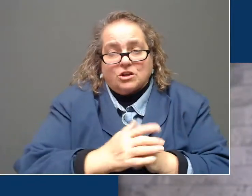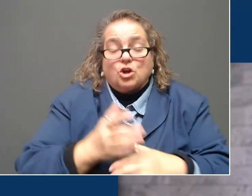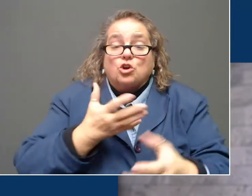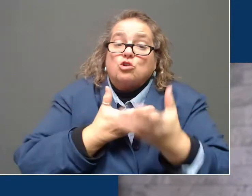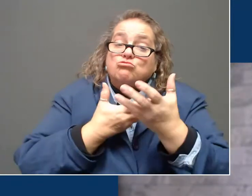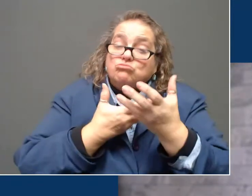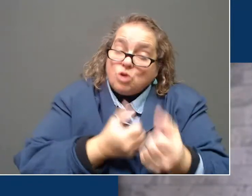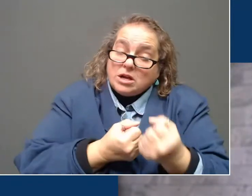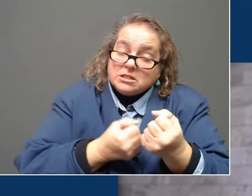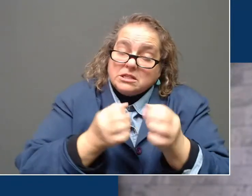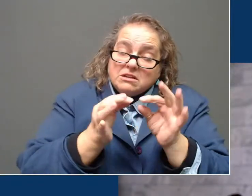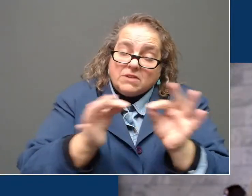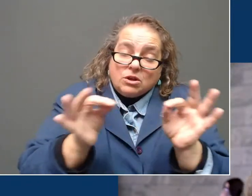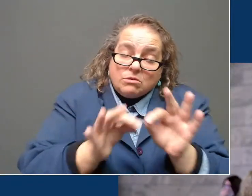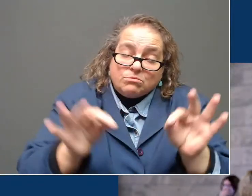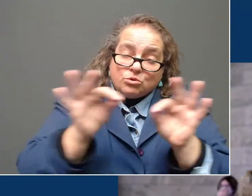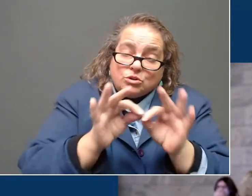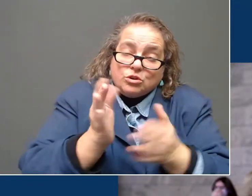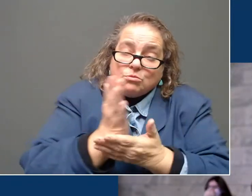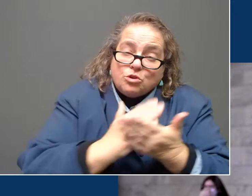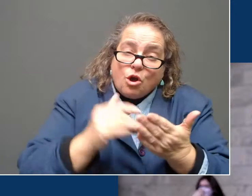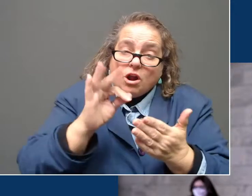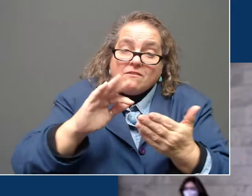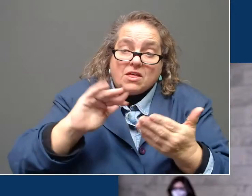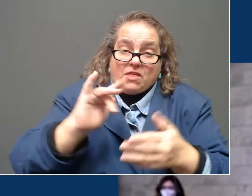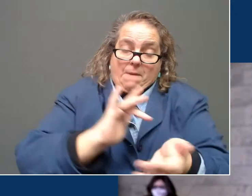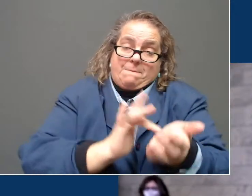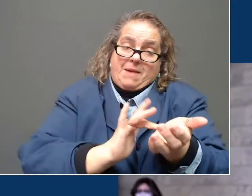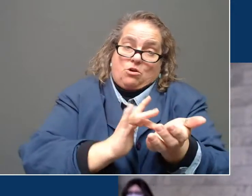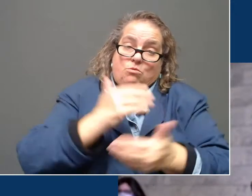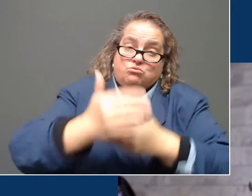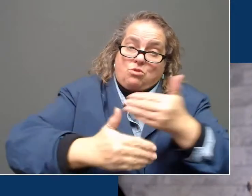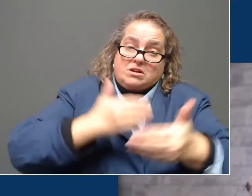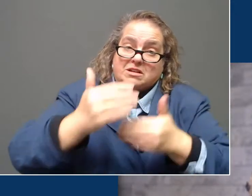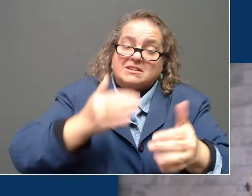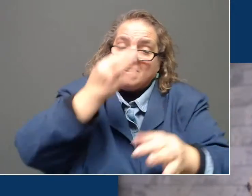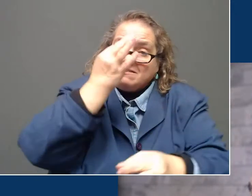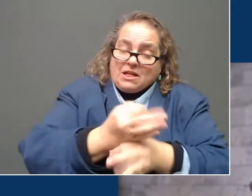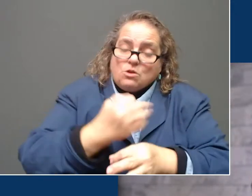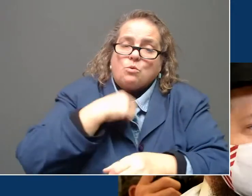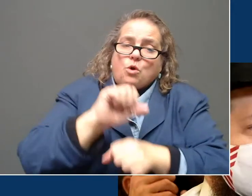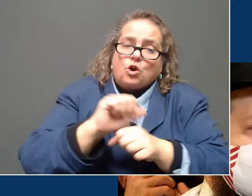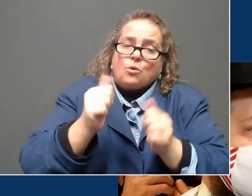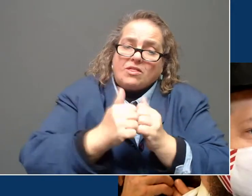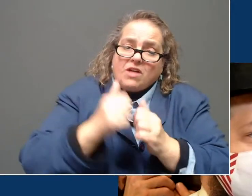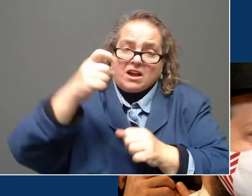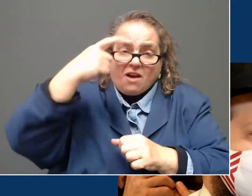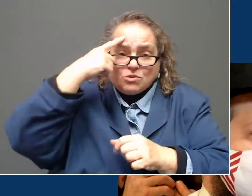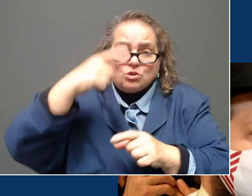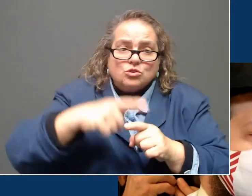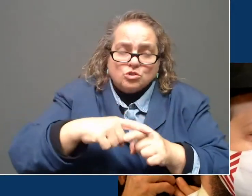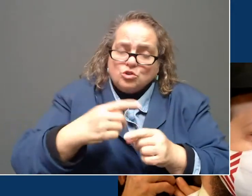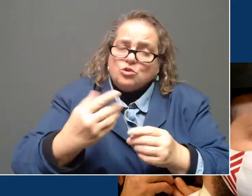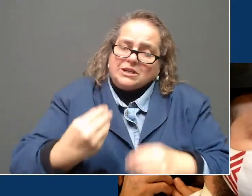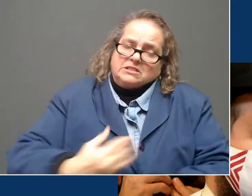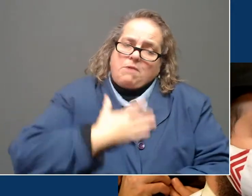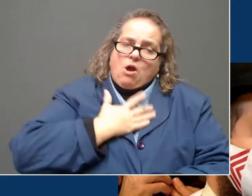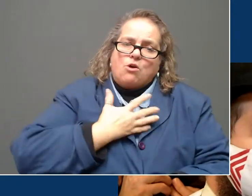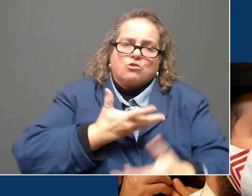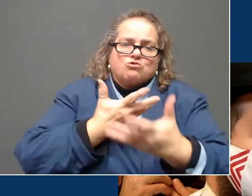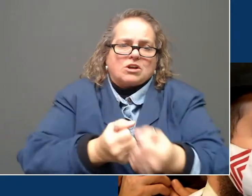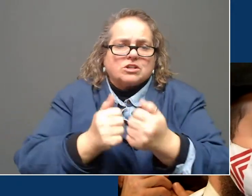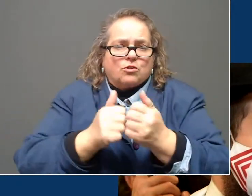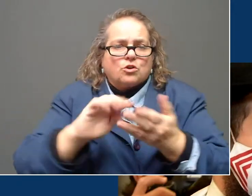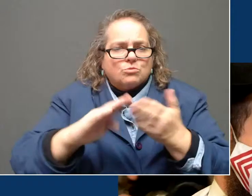too. I just received my vaccination for COVID-19 and hope all of our faithful will do the same. I just got my vaccination, and I'm